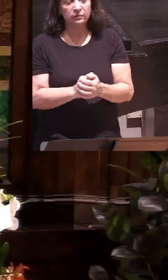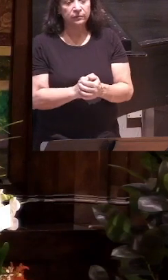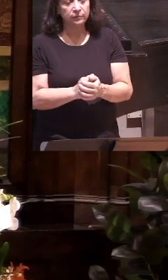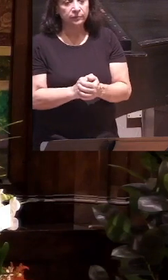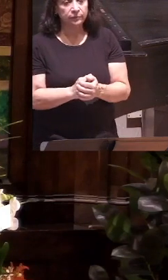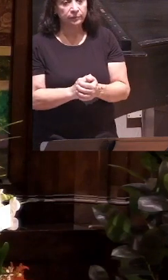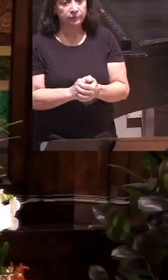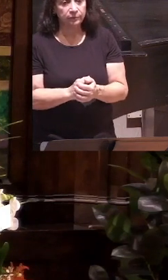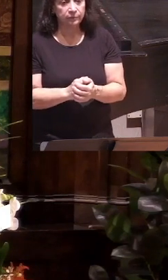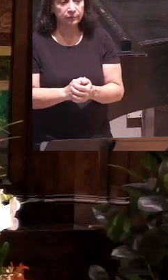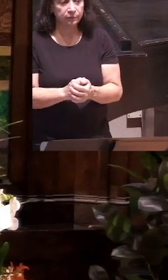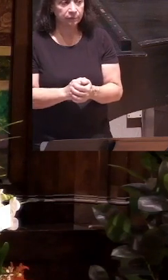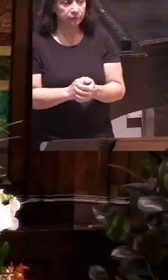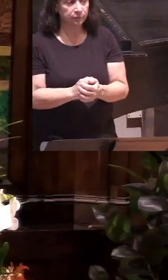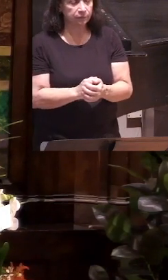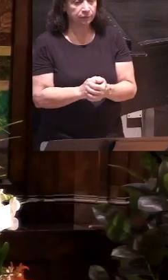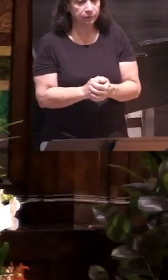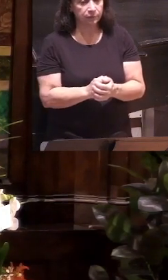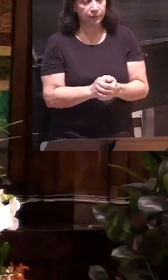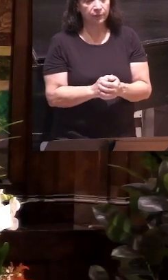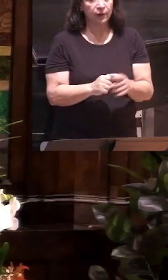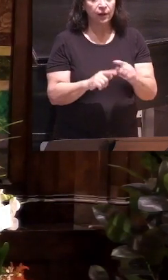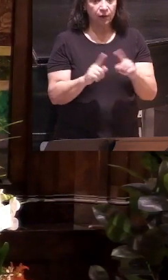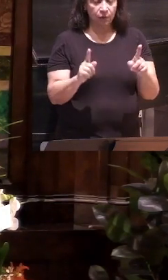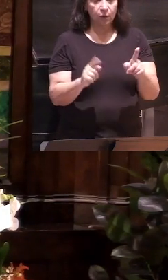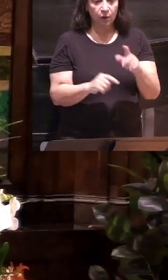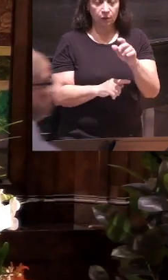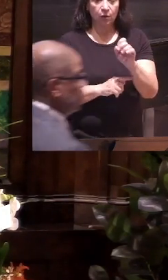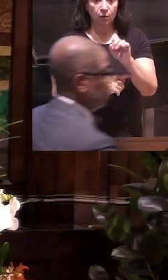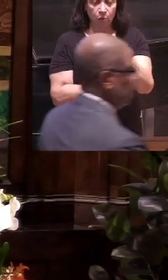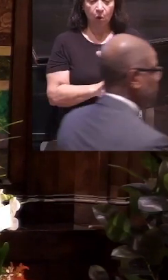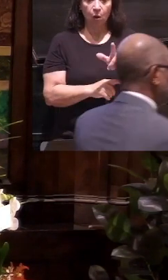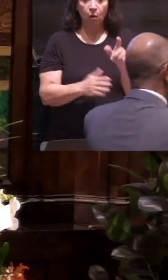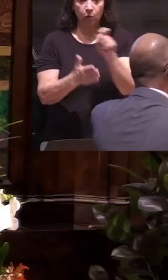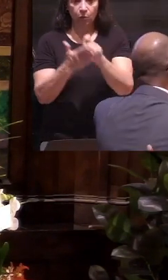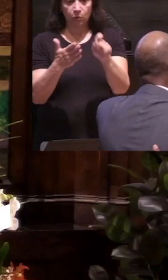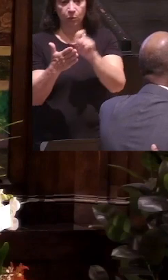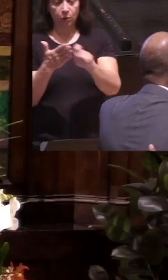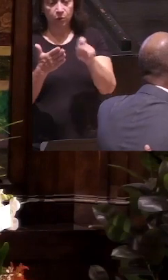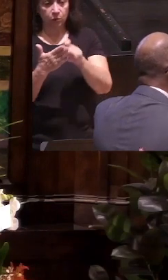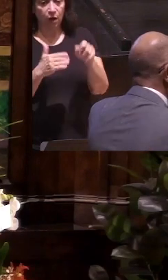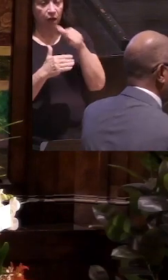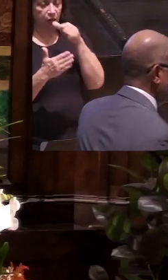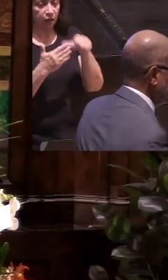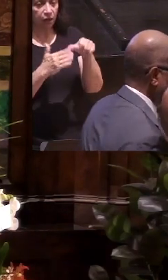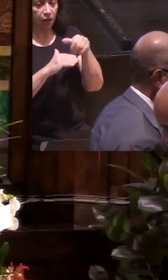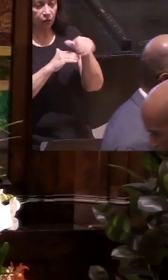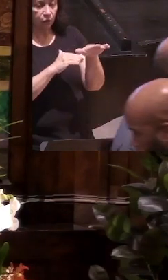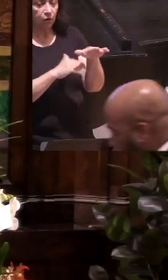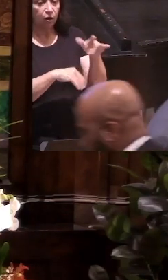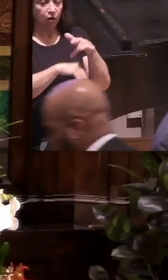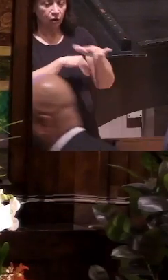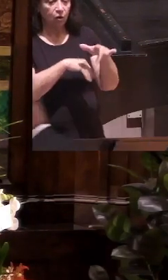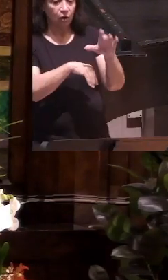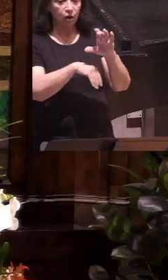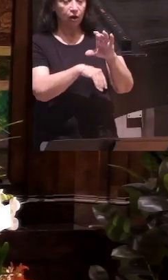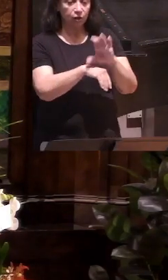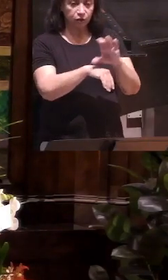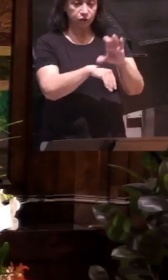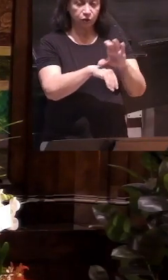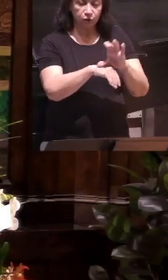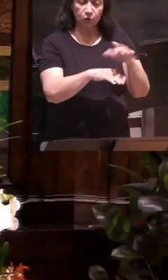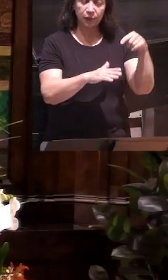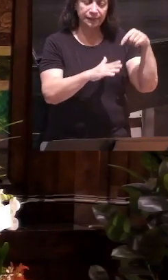While Paul was writing Corinth, The early church was